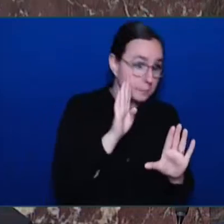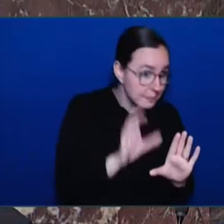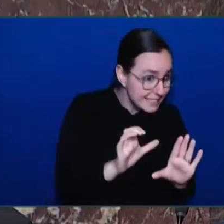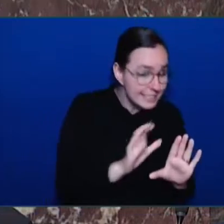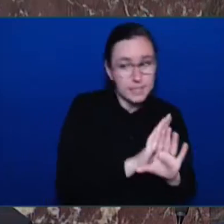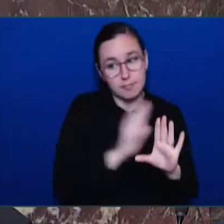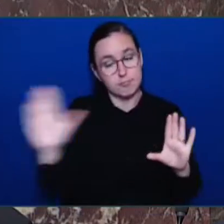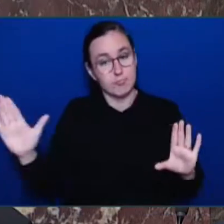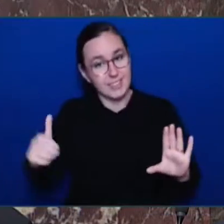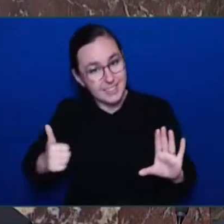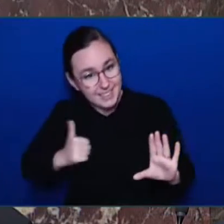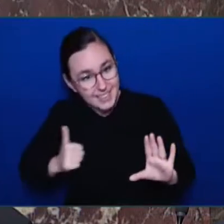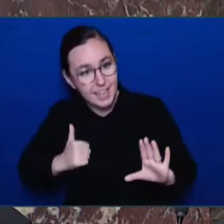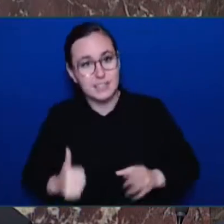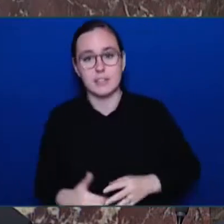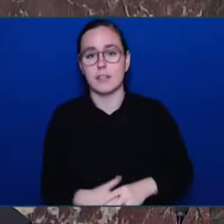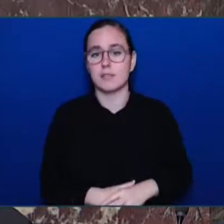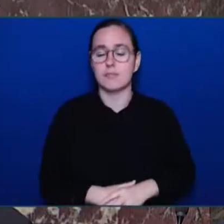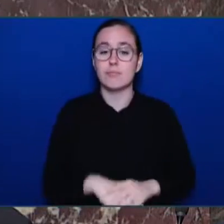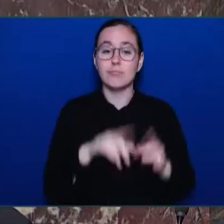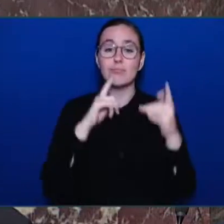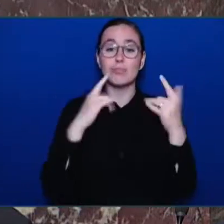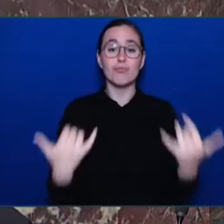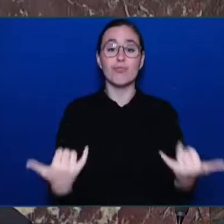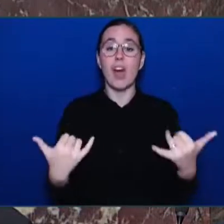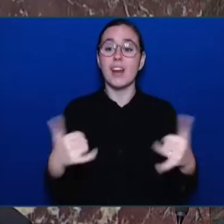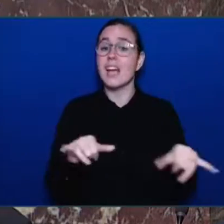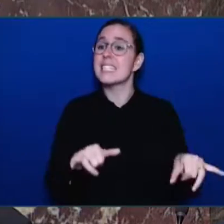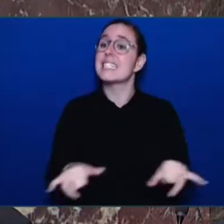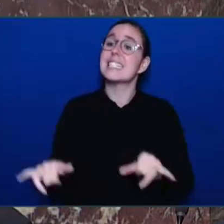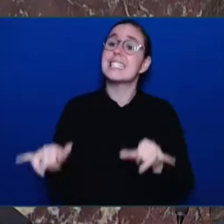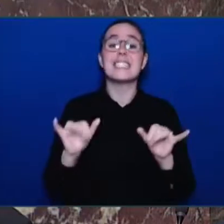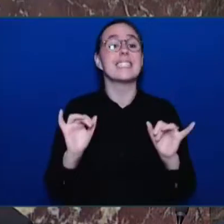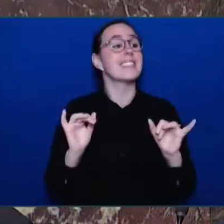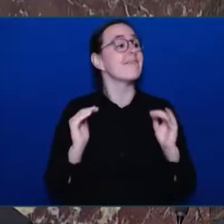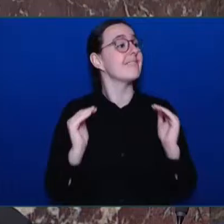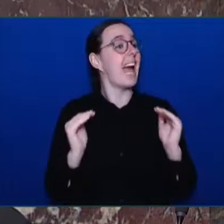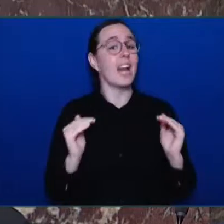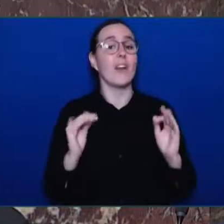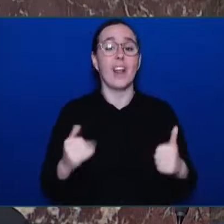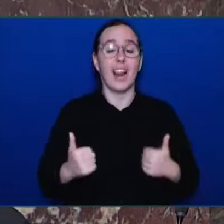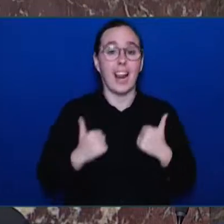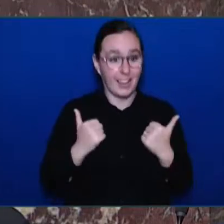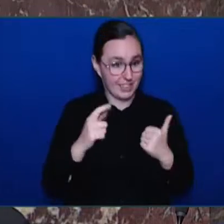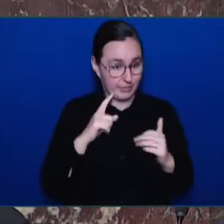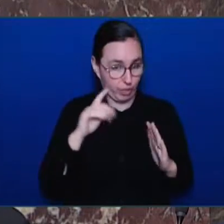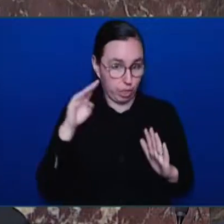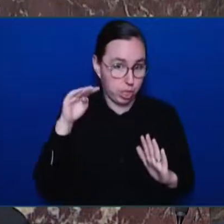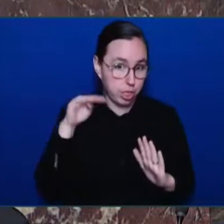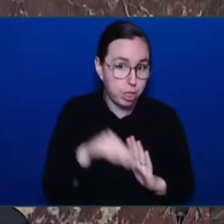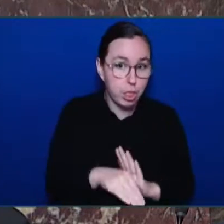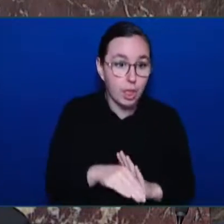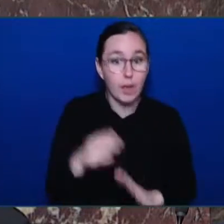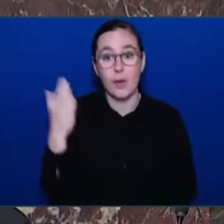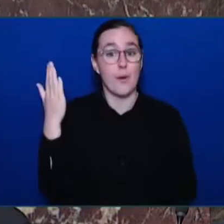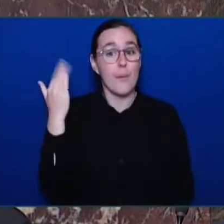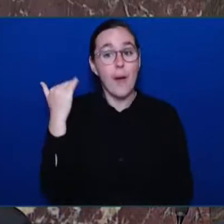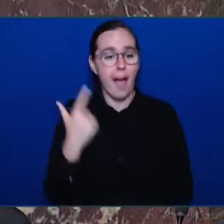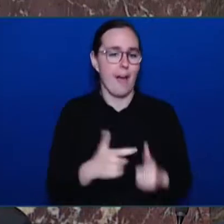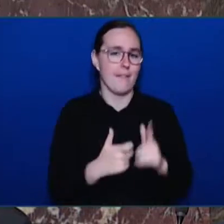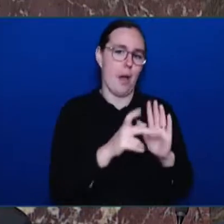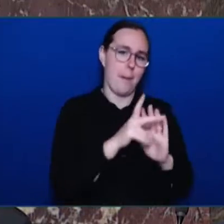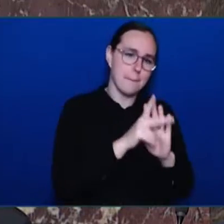and result of injustices and inequality. And this day honours the millions of people suffering from poverty and their